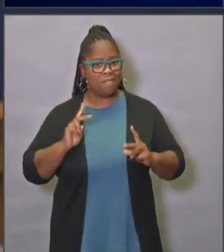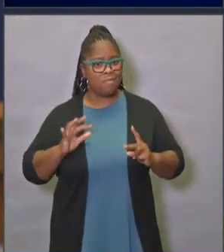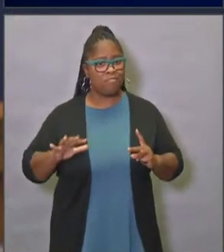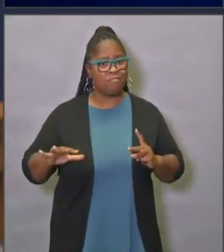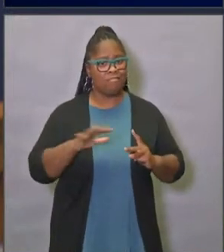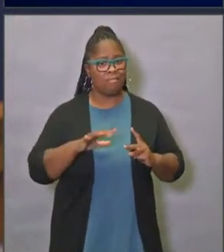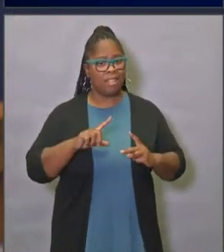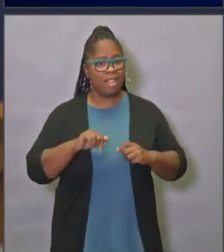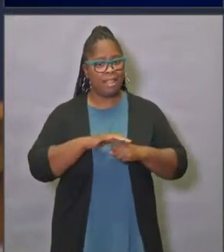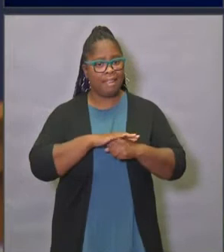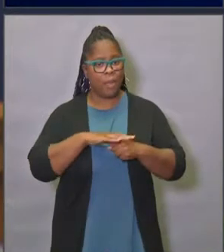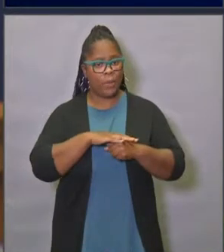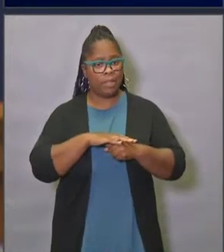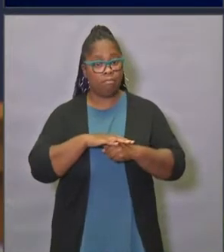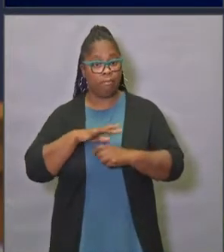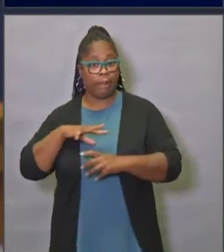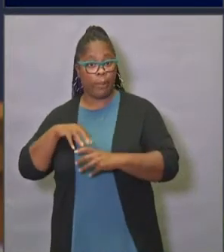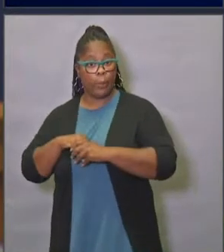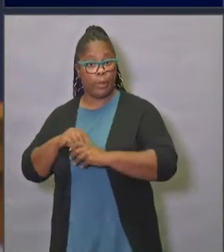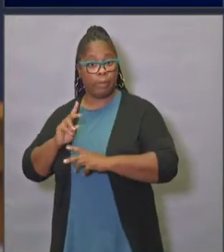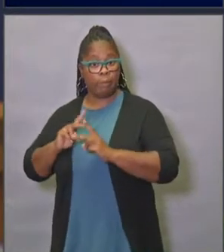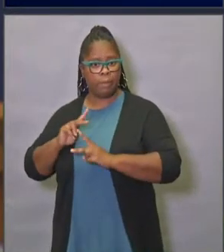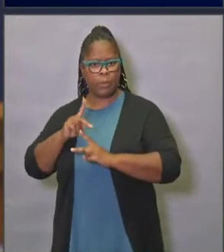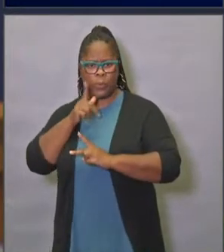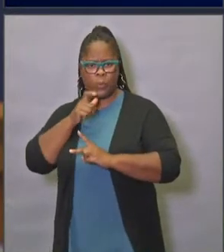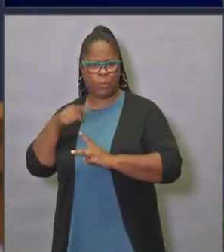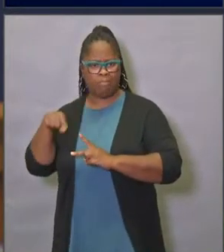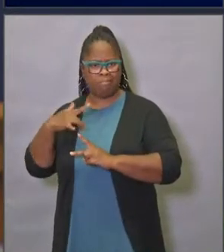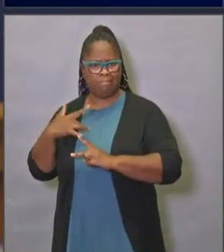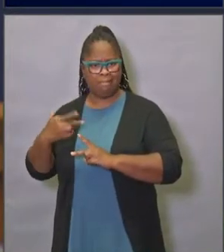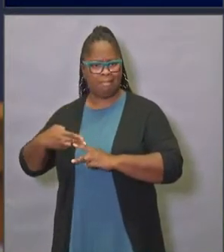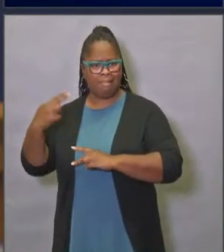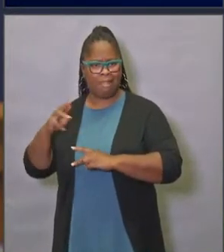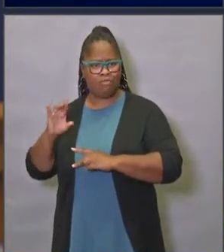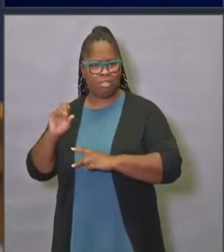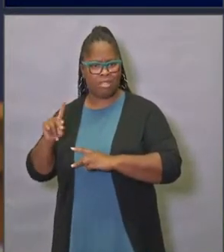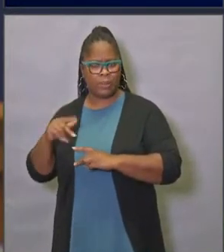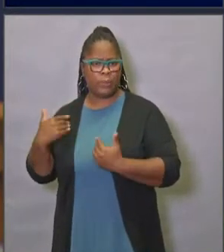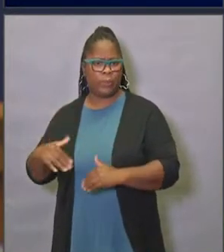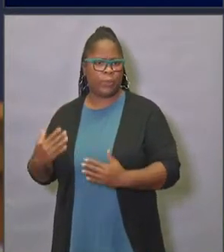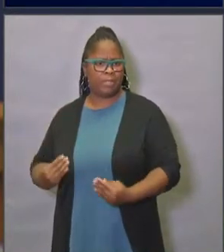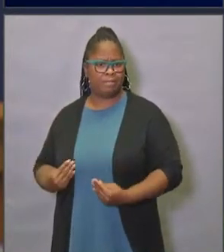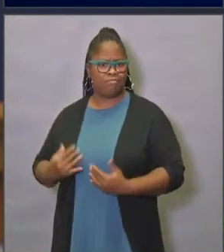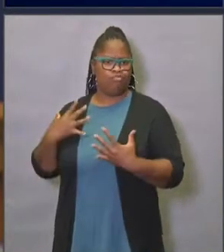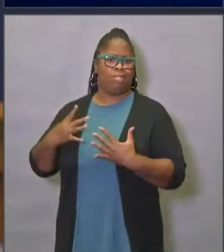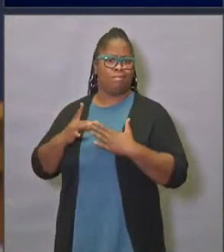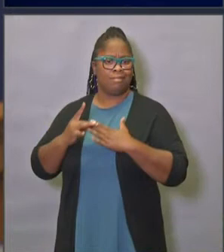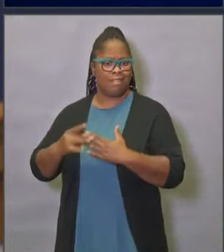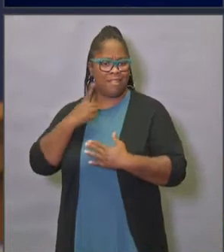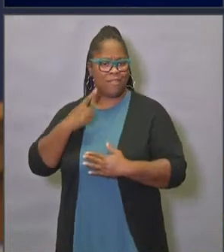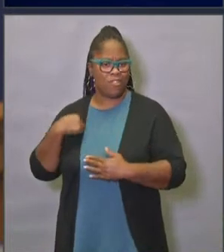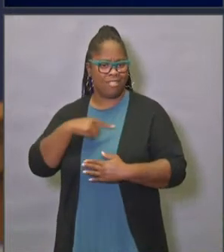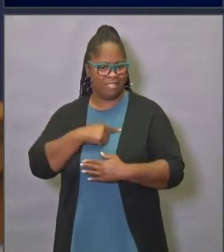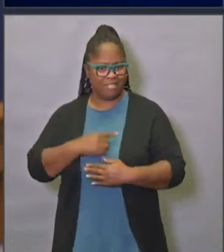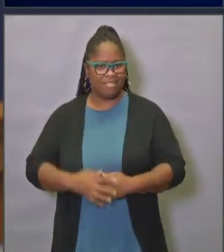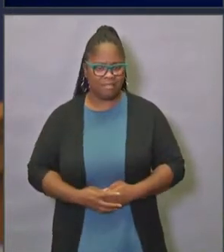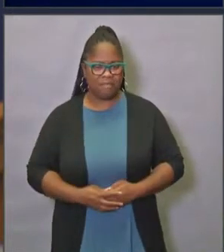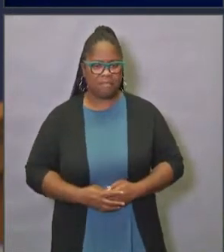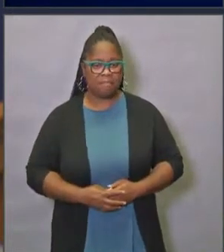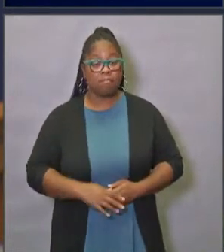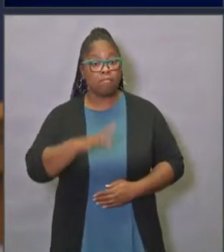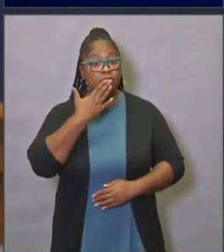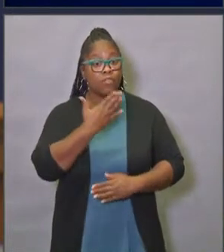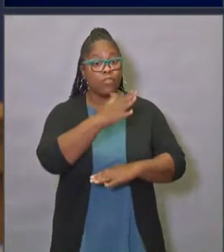LA County, including those who are at greatest risk, has been an inspiration and a guiding force for all of us. And